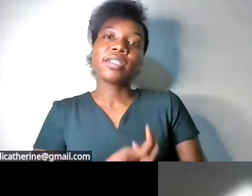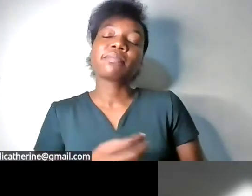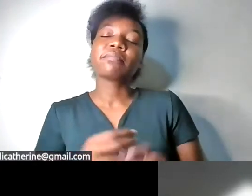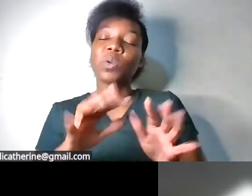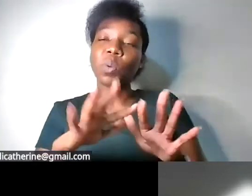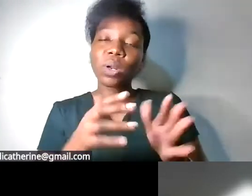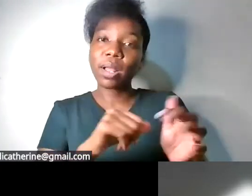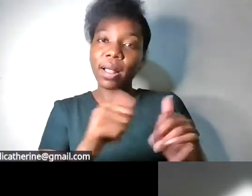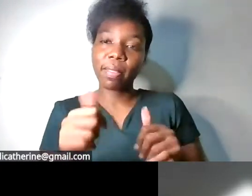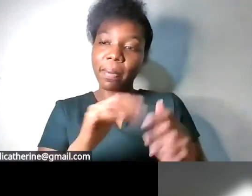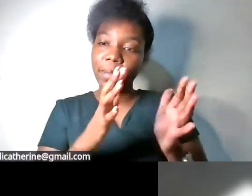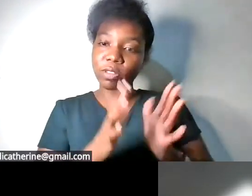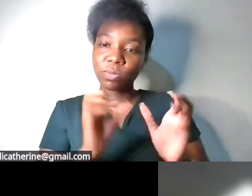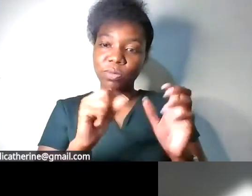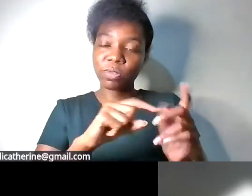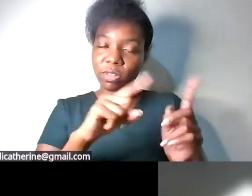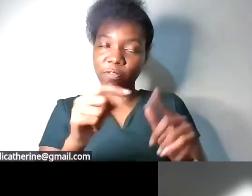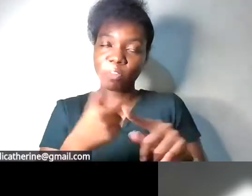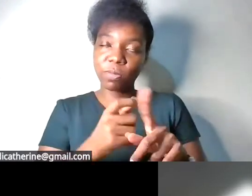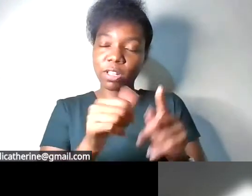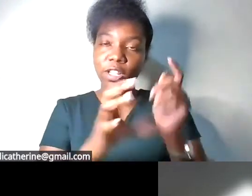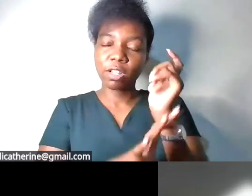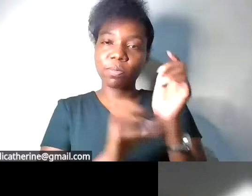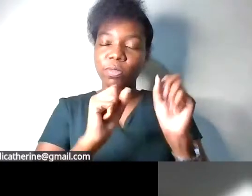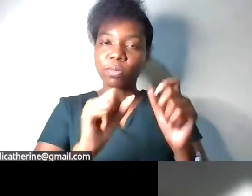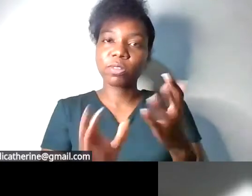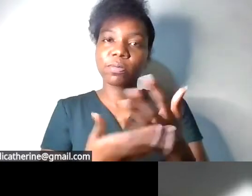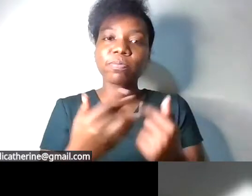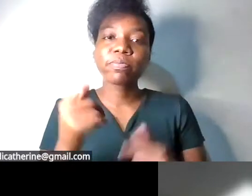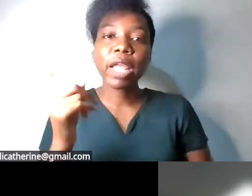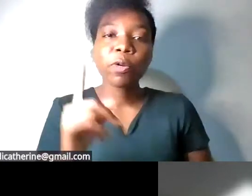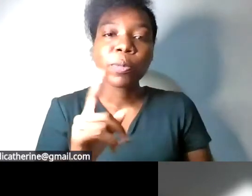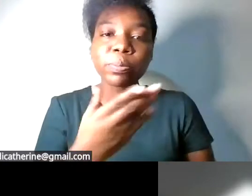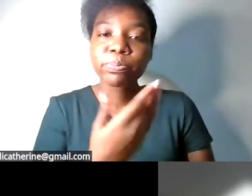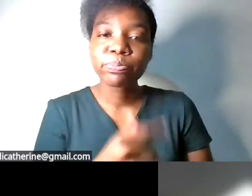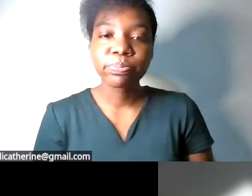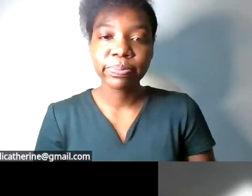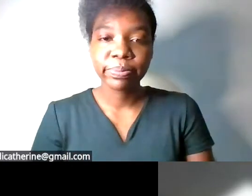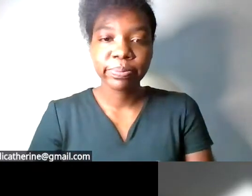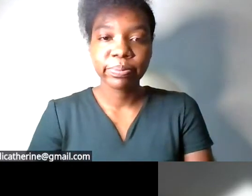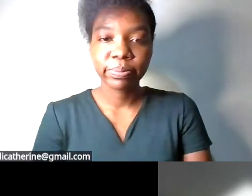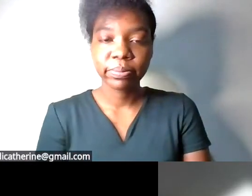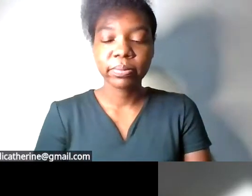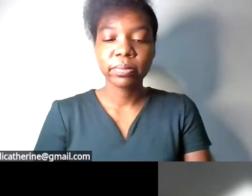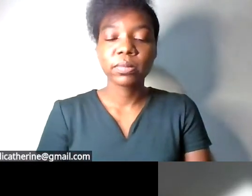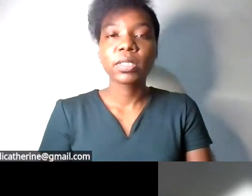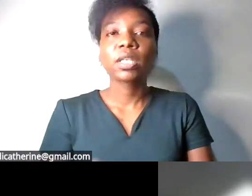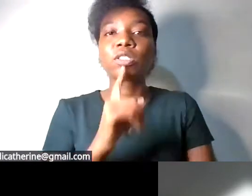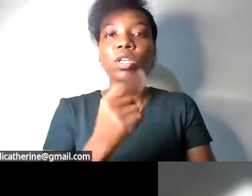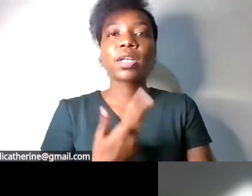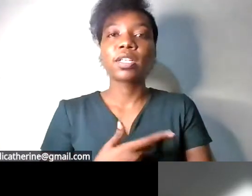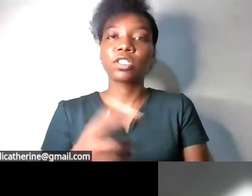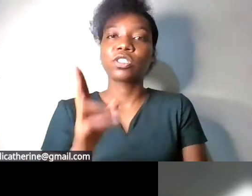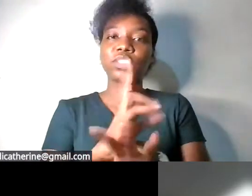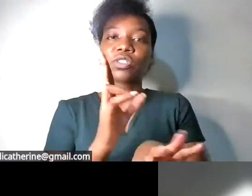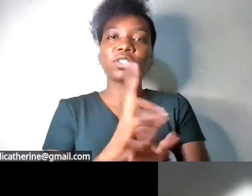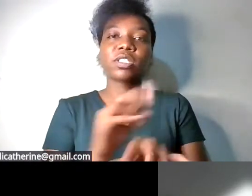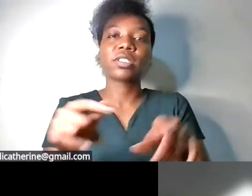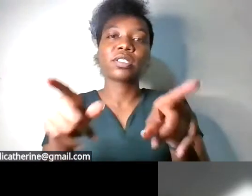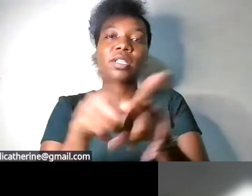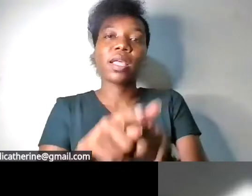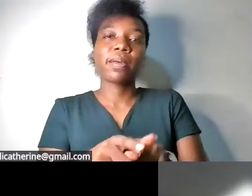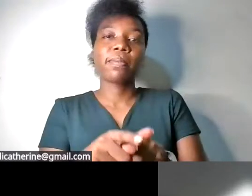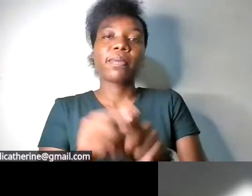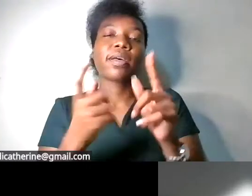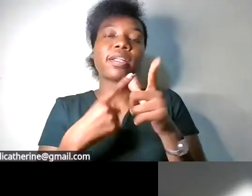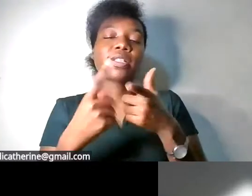extend that scholarship to you. Lorraine, for Nairobi? We could use the same so that we have a centralized email address,